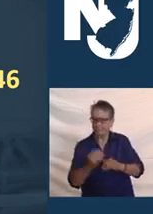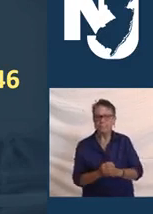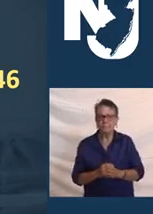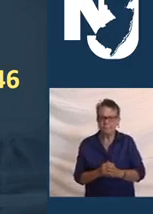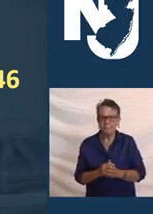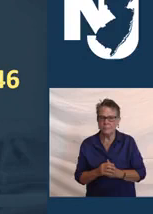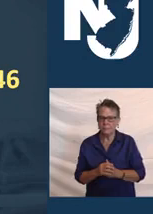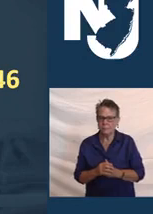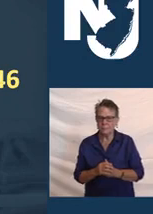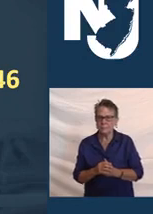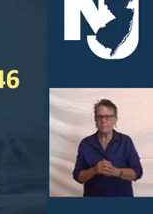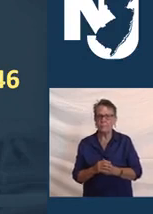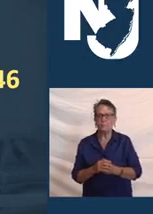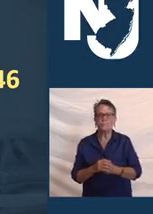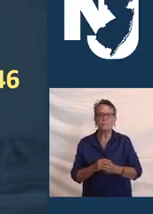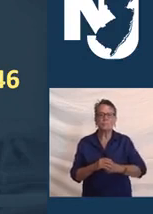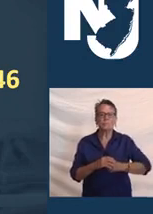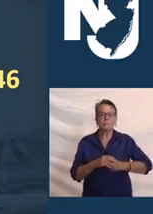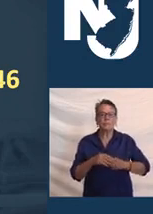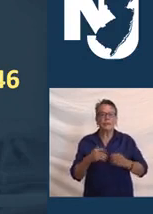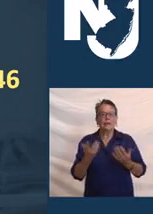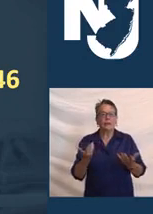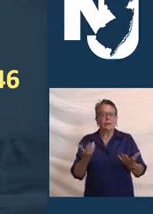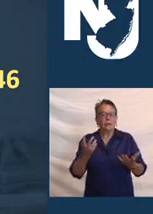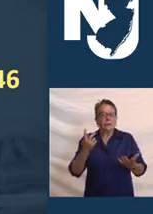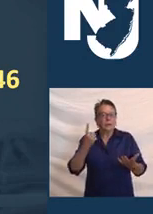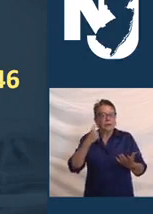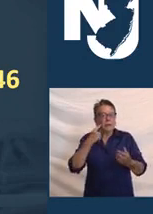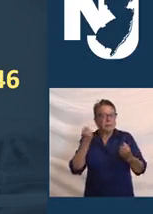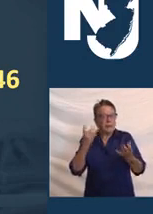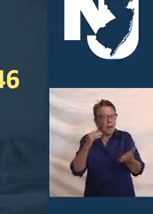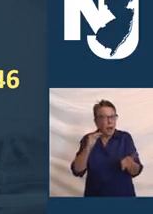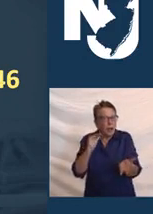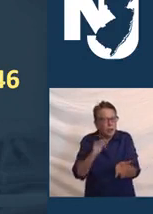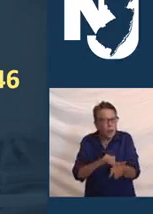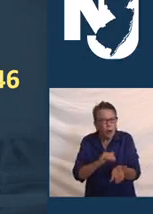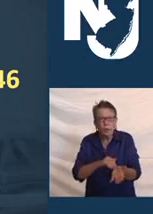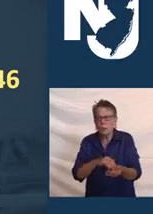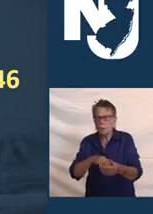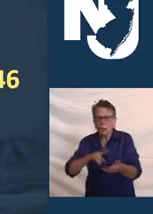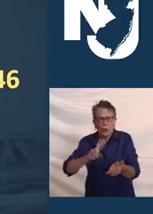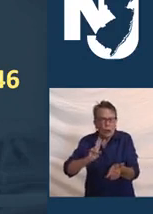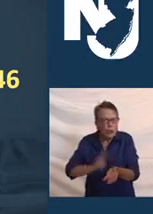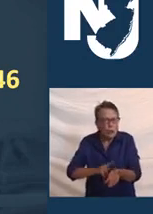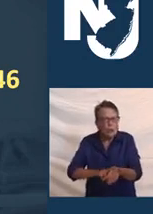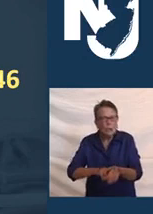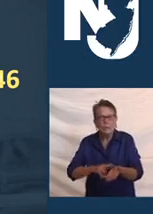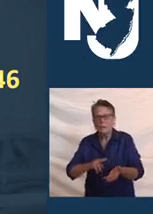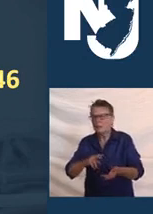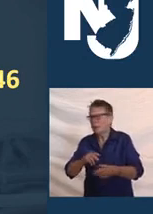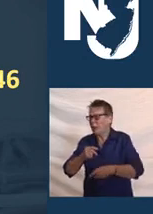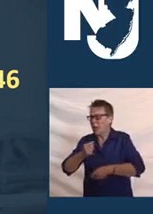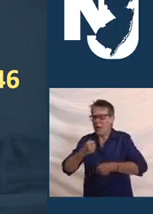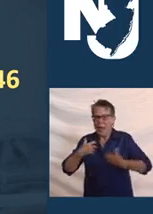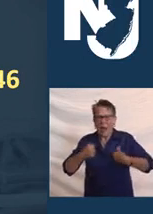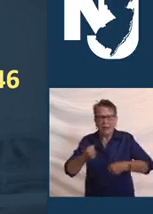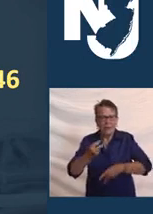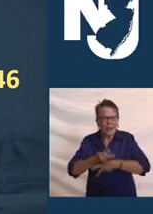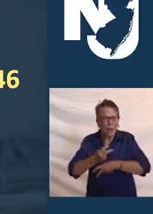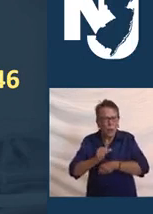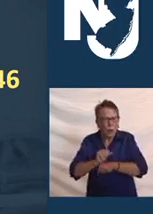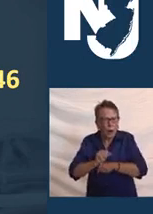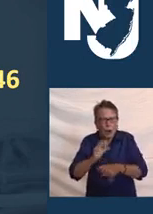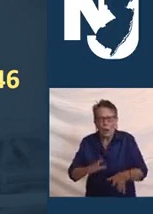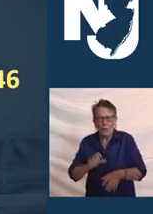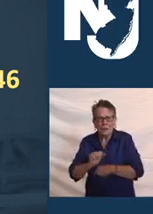of the tremendous healthcare workers who have been on the job since the pandemic started. You may not like wearing a mask. How about dealing with a pandemic